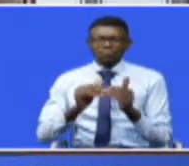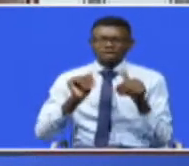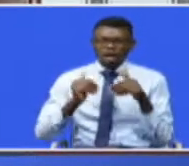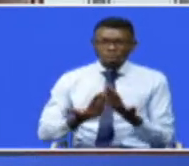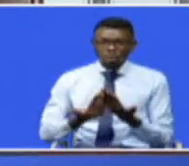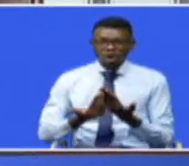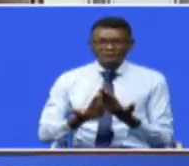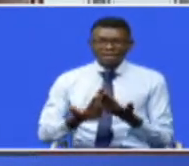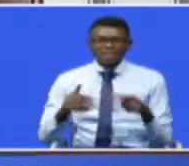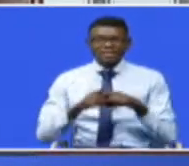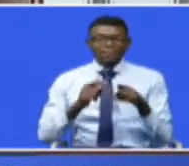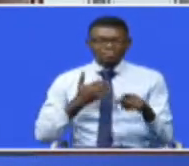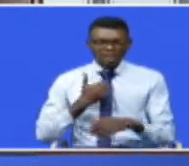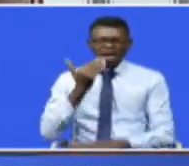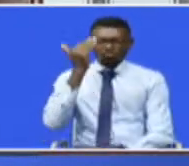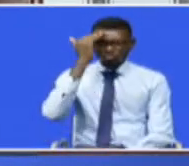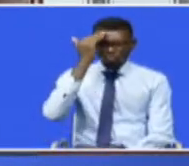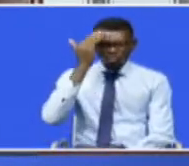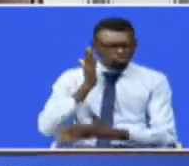And I am very sure